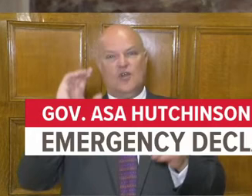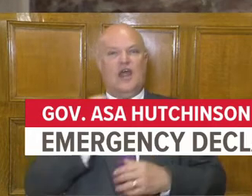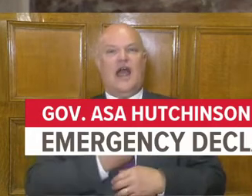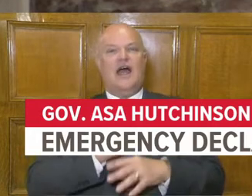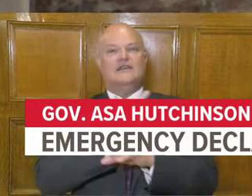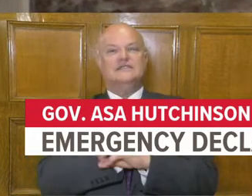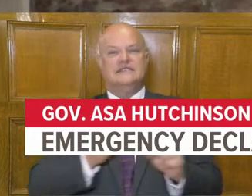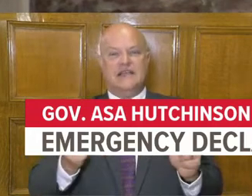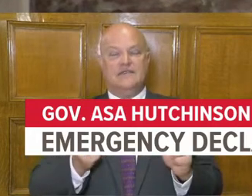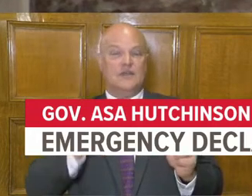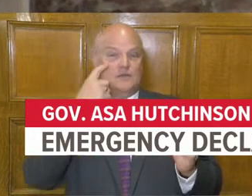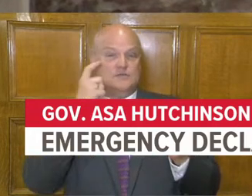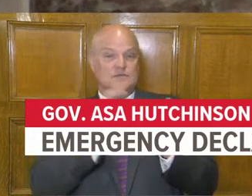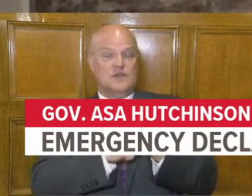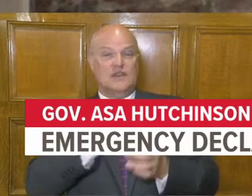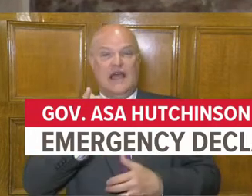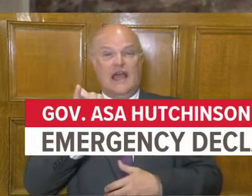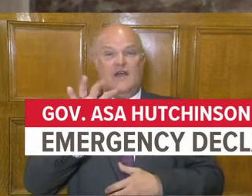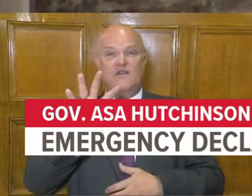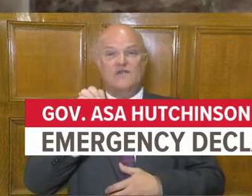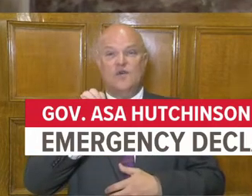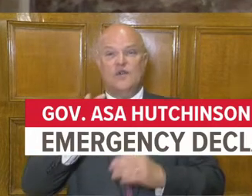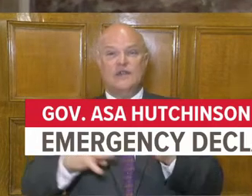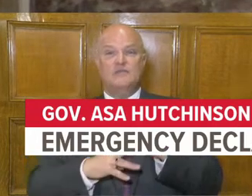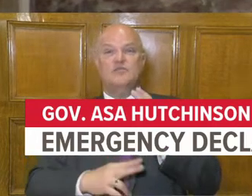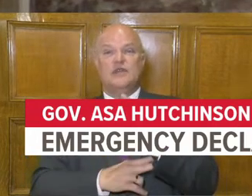with the I-40 bridge illustrates that.